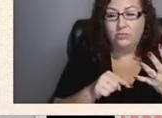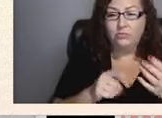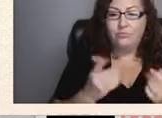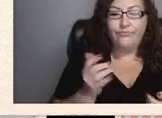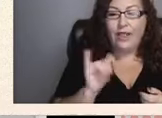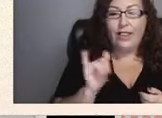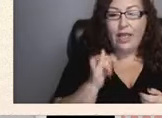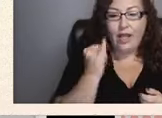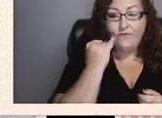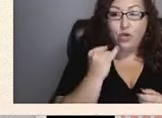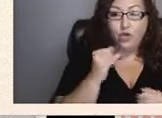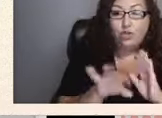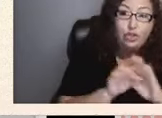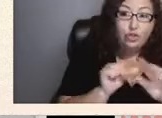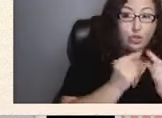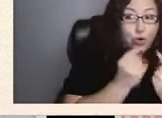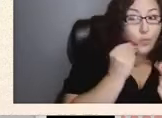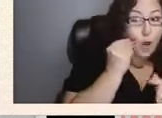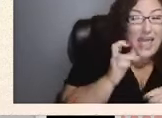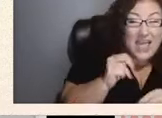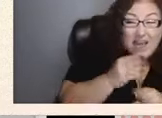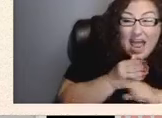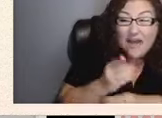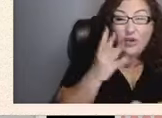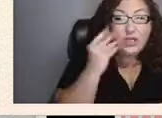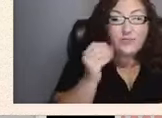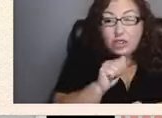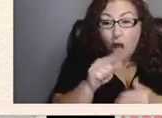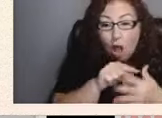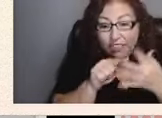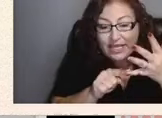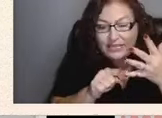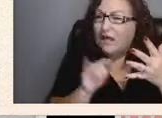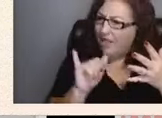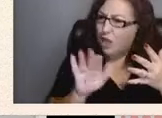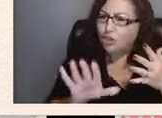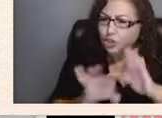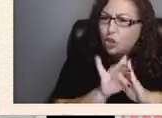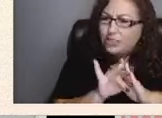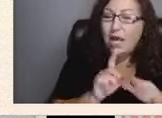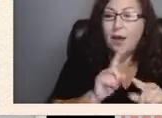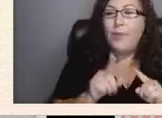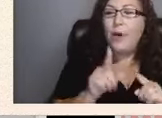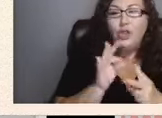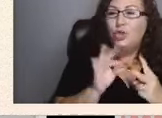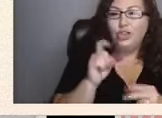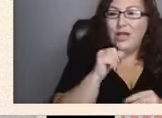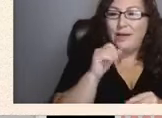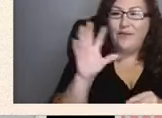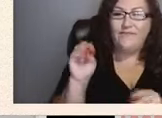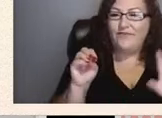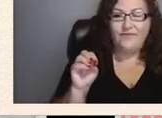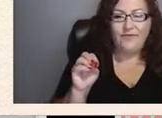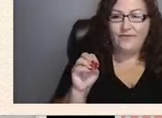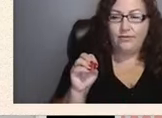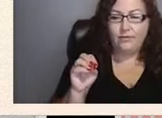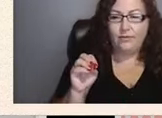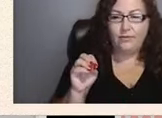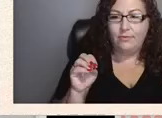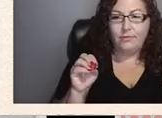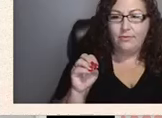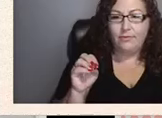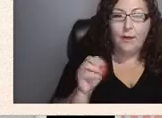choose the group home even after you experience all the rest, then that's your choice. But your choice shouldn't be a 50-50. That's not a